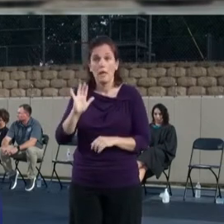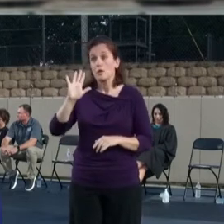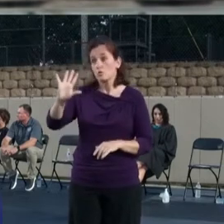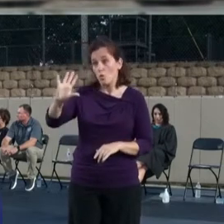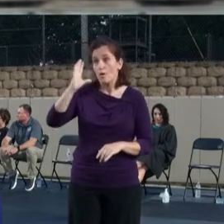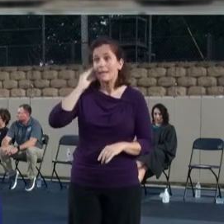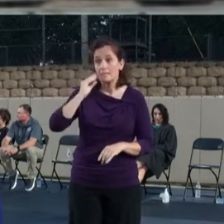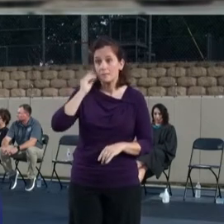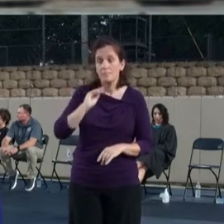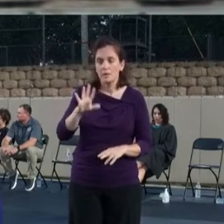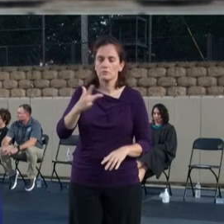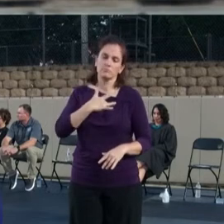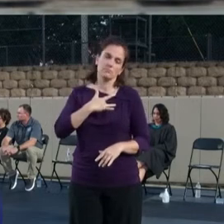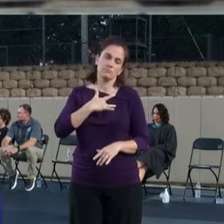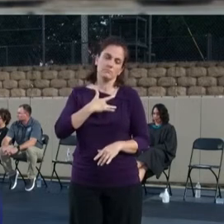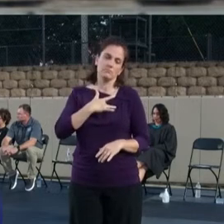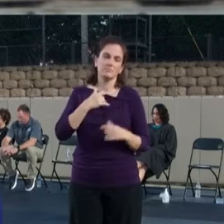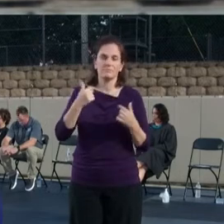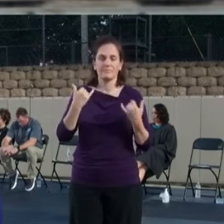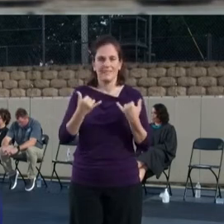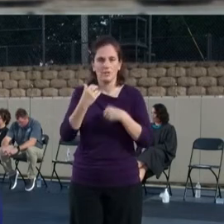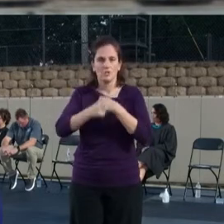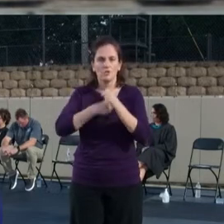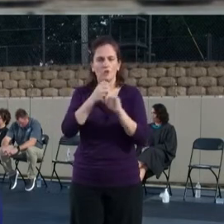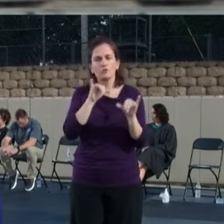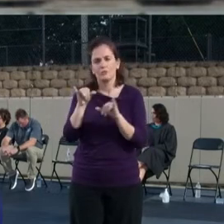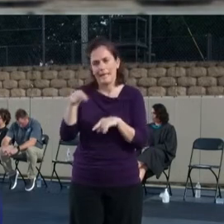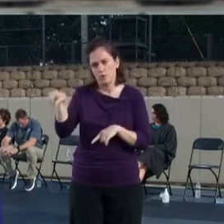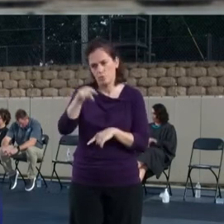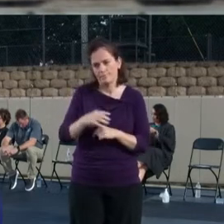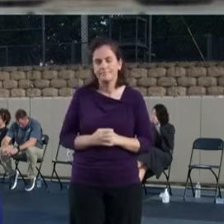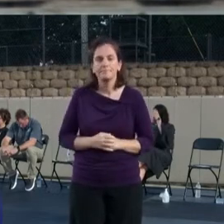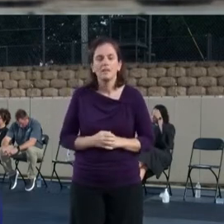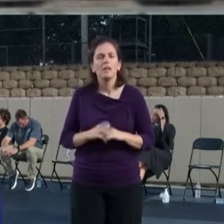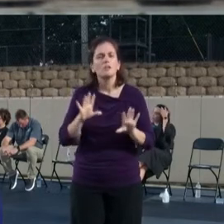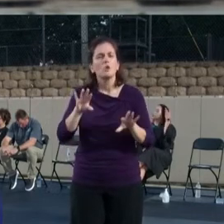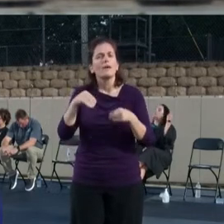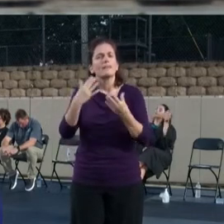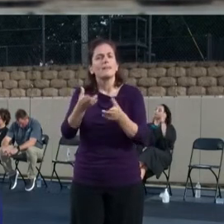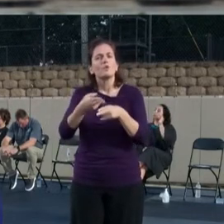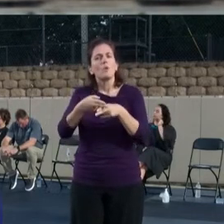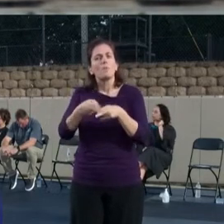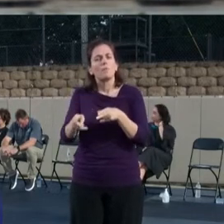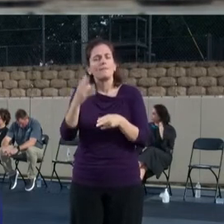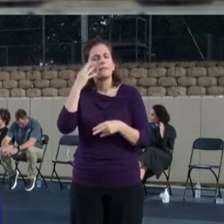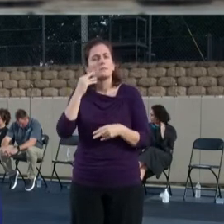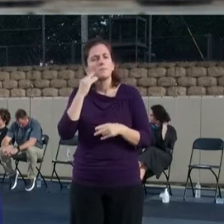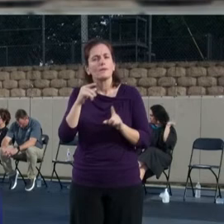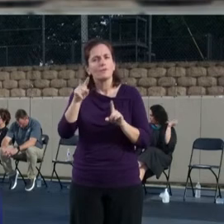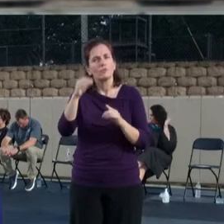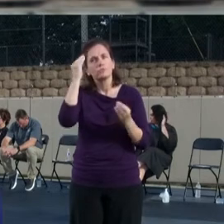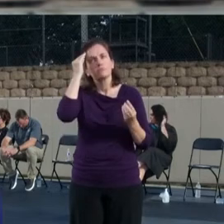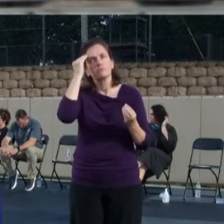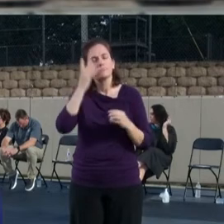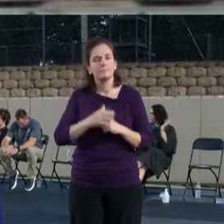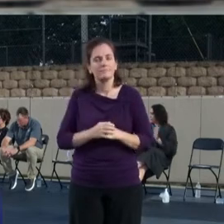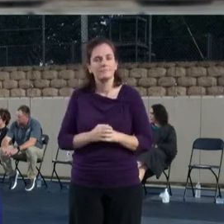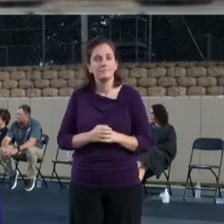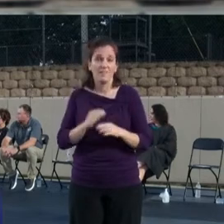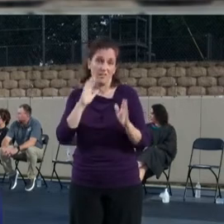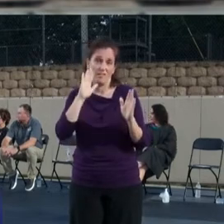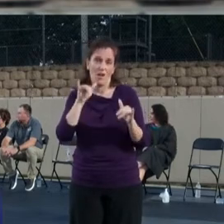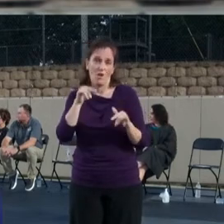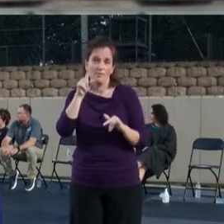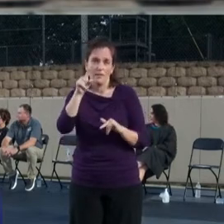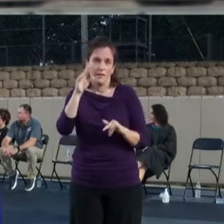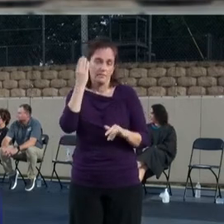me this year, just like it has you. And so I want to try to give you a brief experience for you to reflect on, and hopefully you'll carry